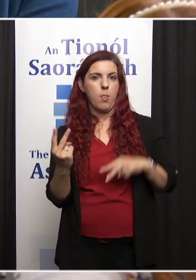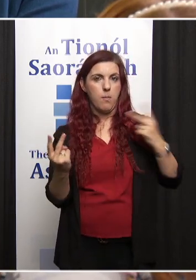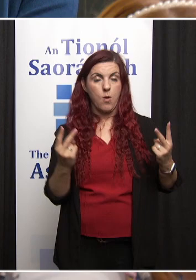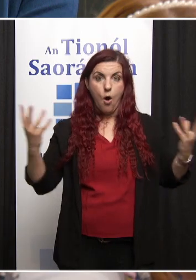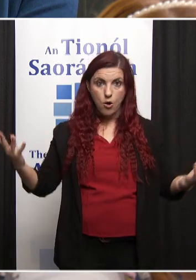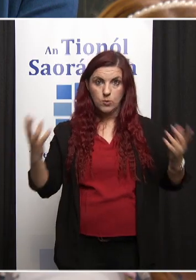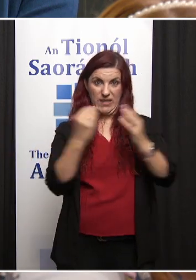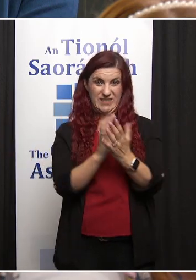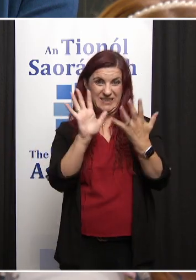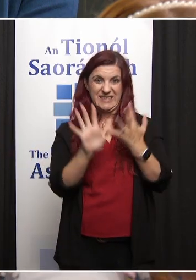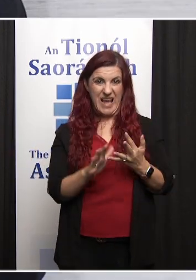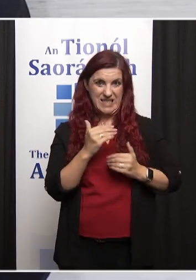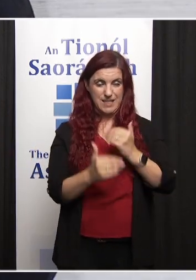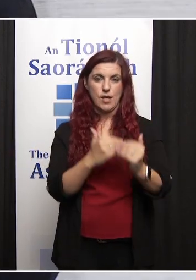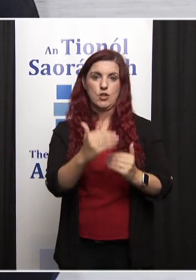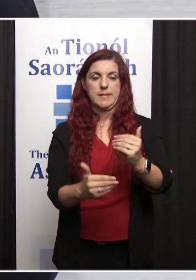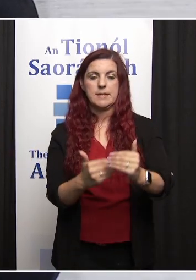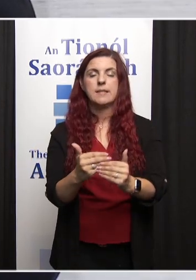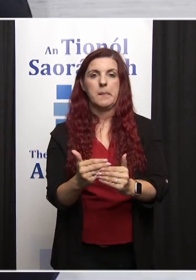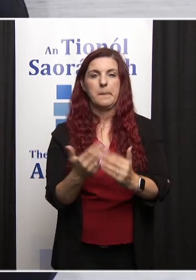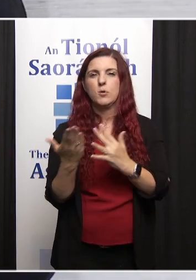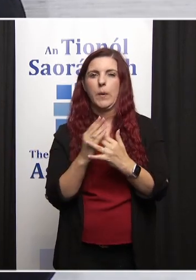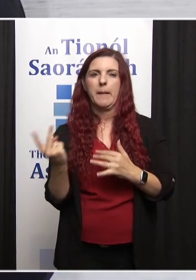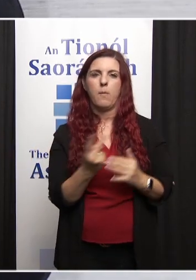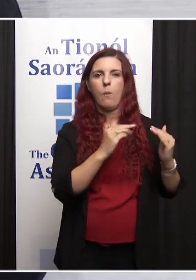stages it has to go through. And it'll be